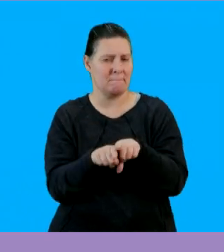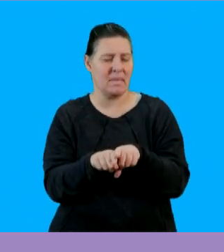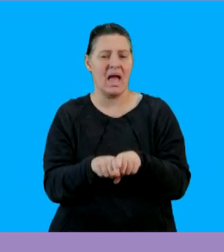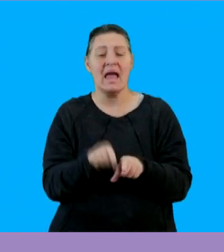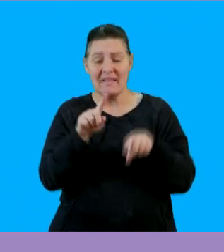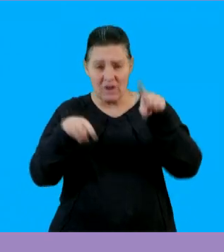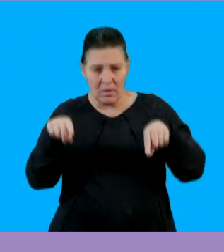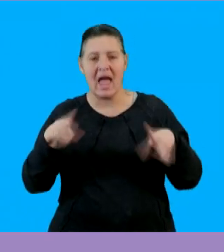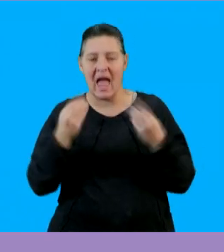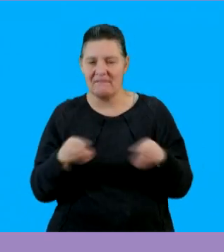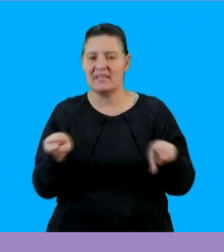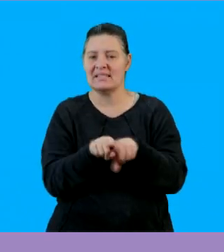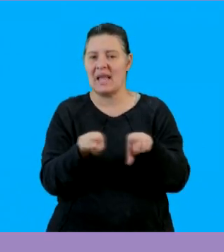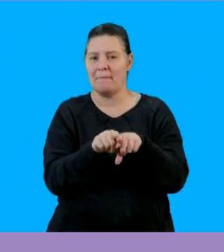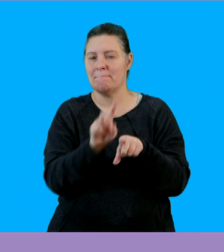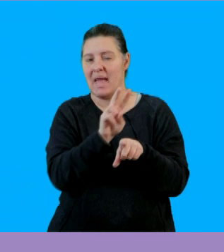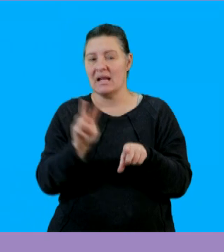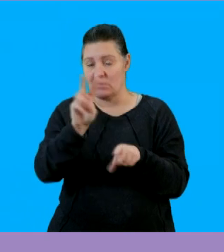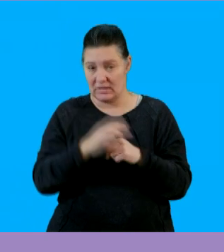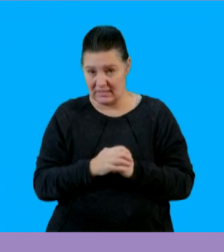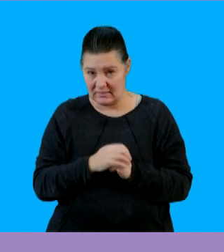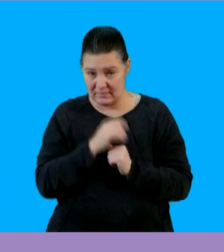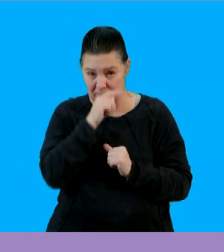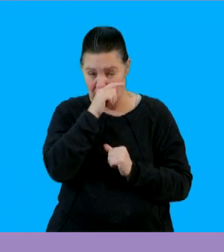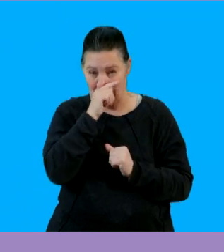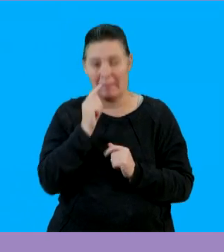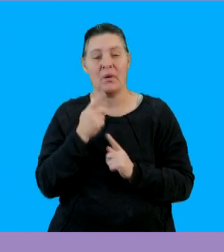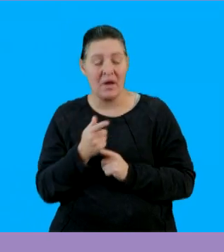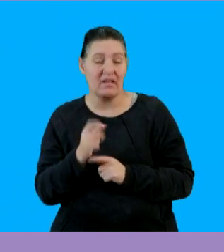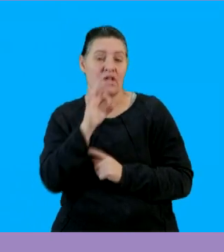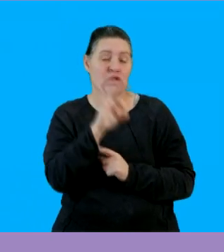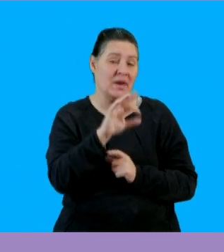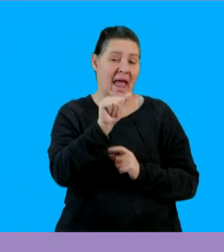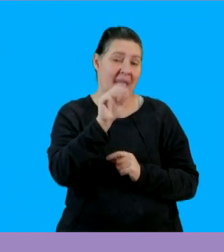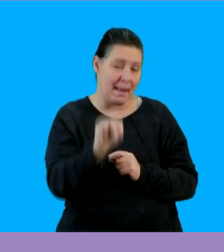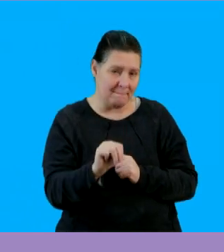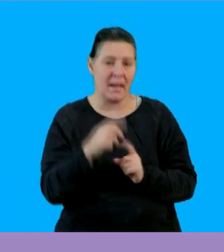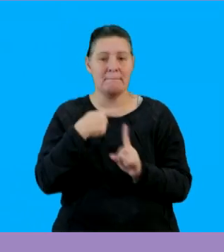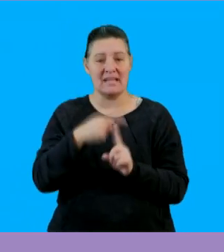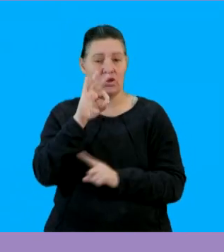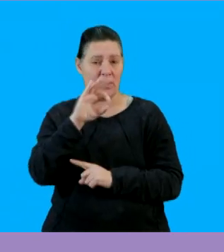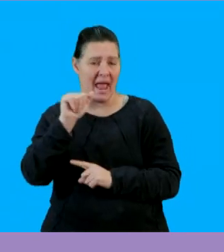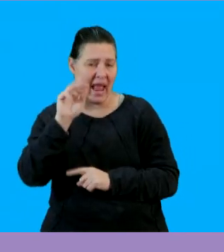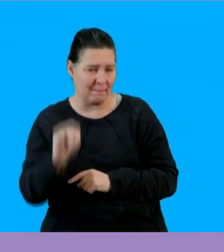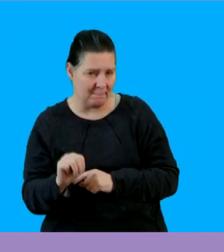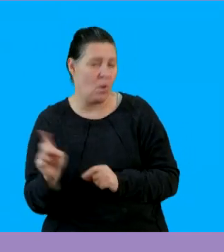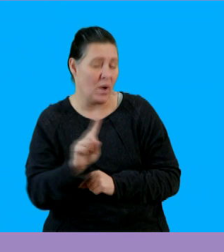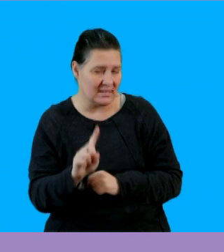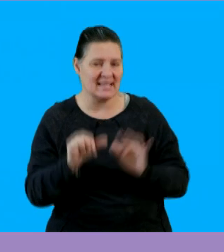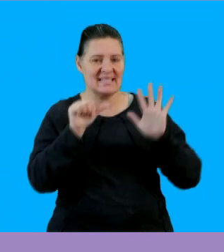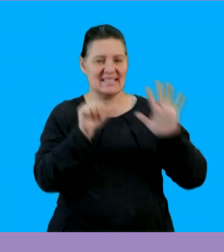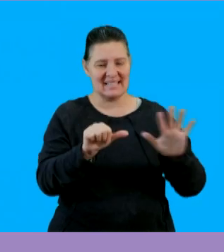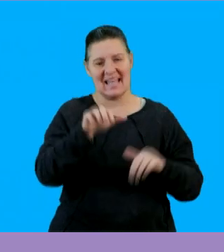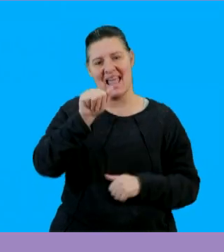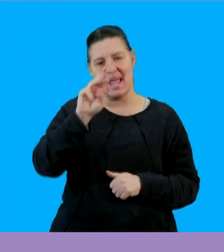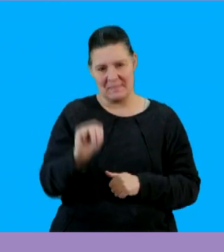same variables, and those variables have the same amount of exponents. So what is 3am plus